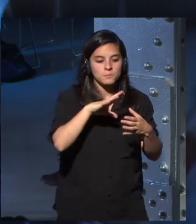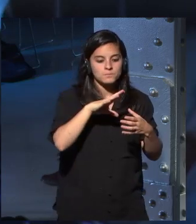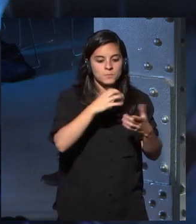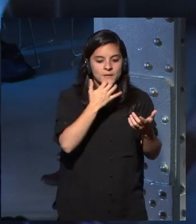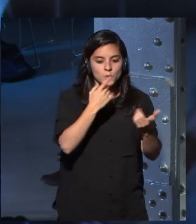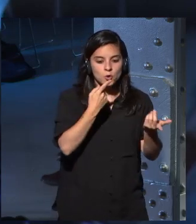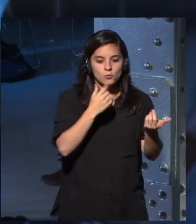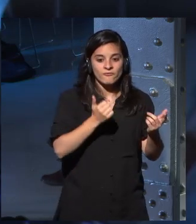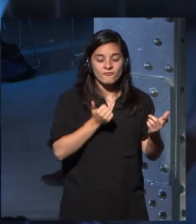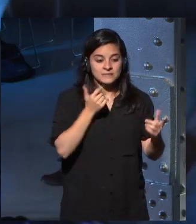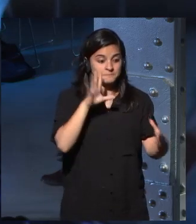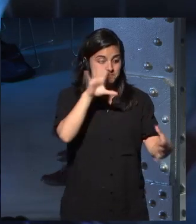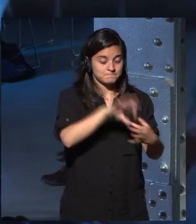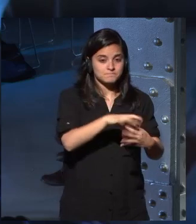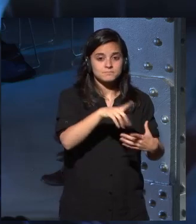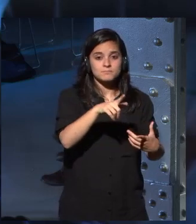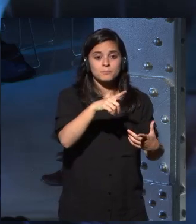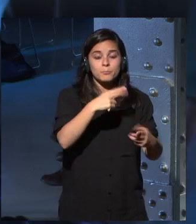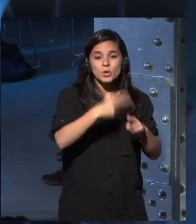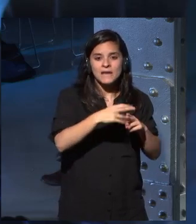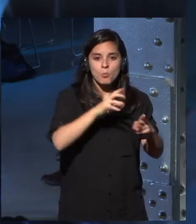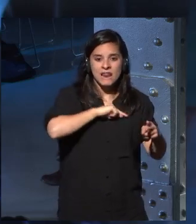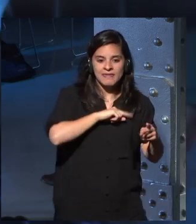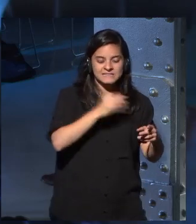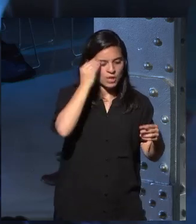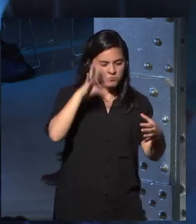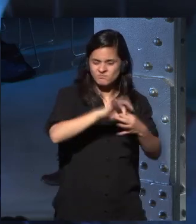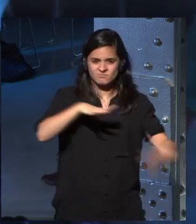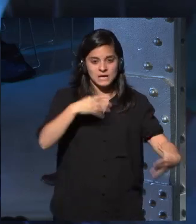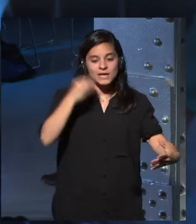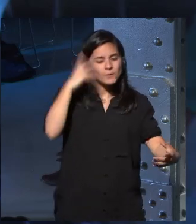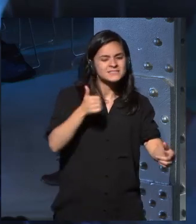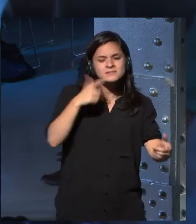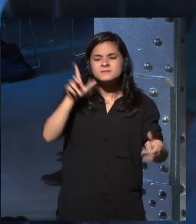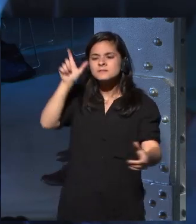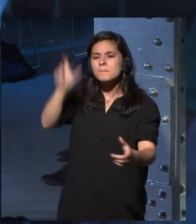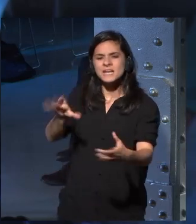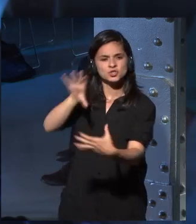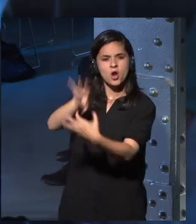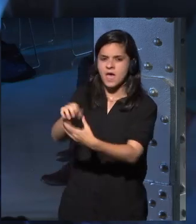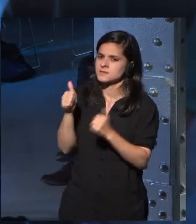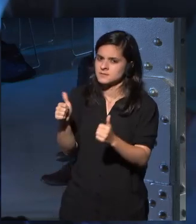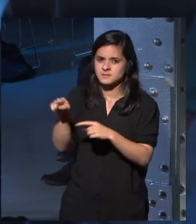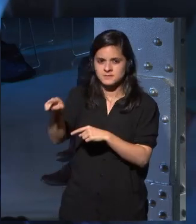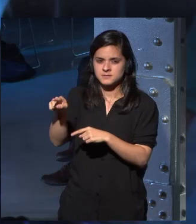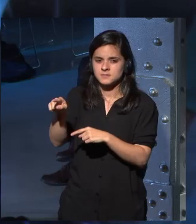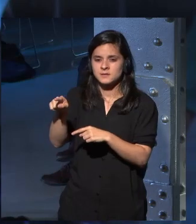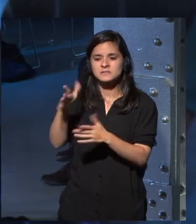such. They're about people who are going through crises of one kind or another,